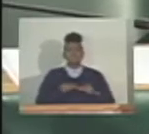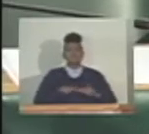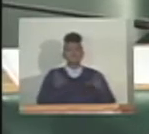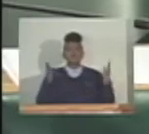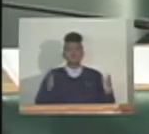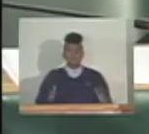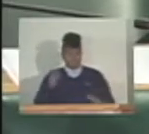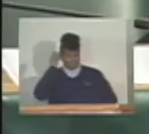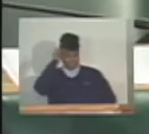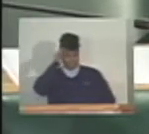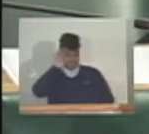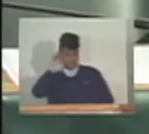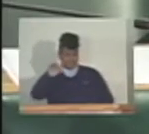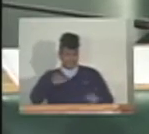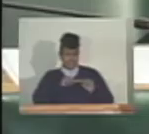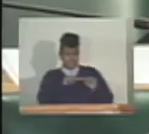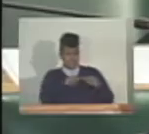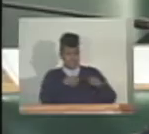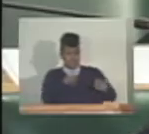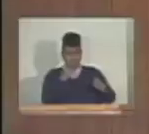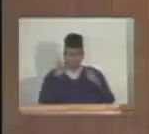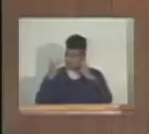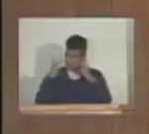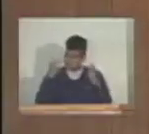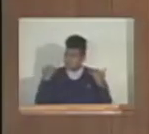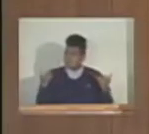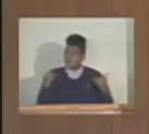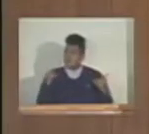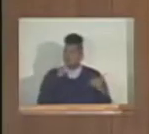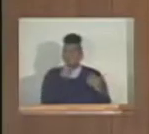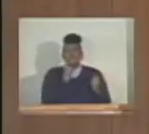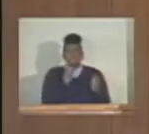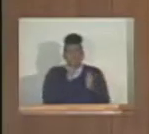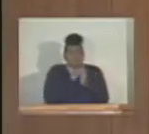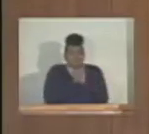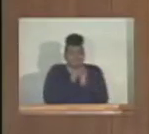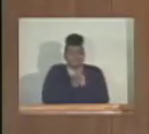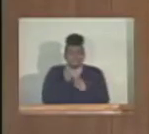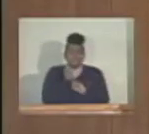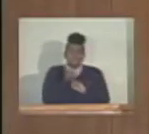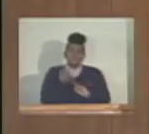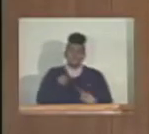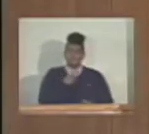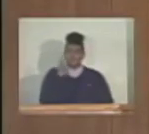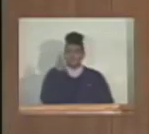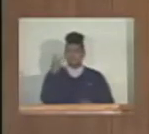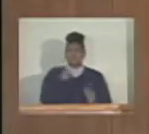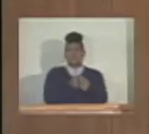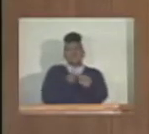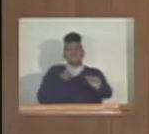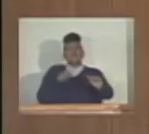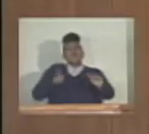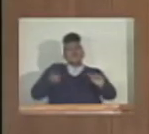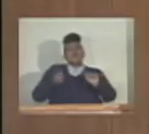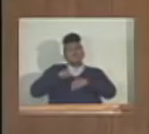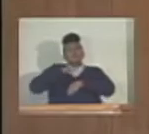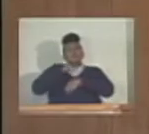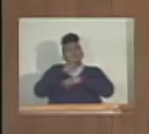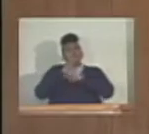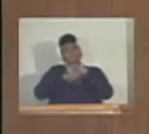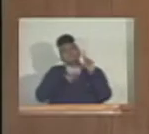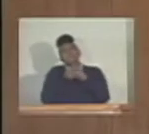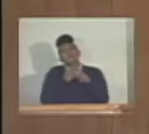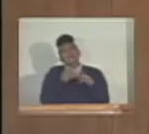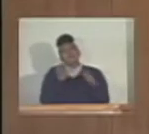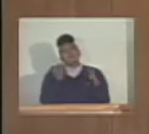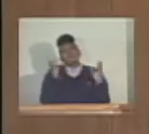Speaker, continuous efforts are being made to cauterize the situation as we seek to avoid any form of disruption to